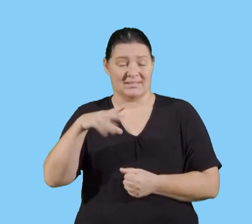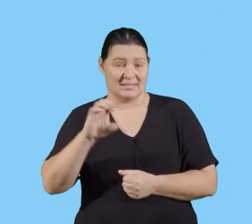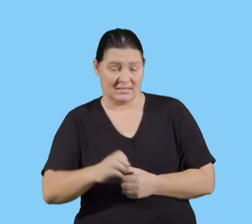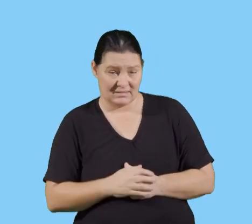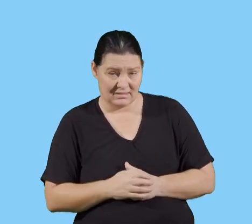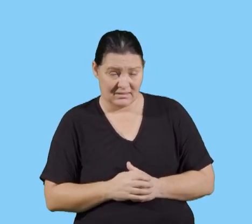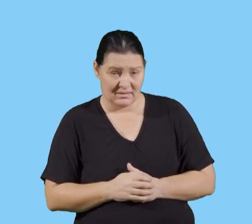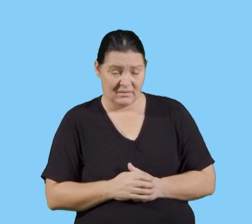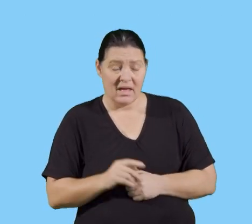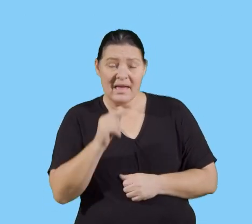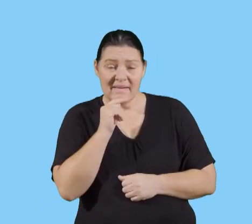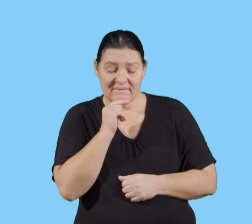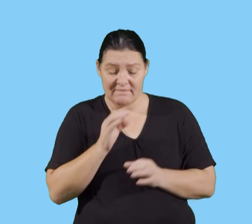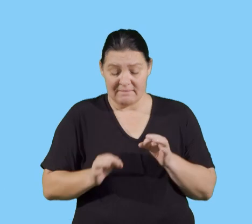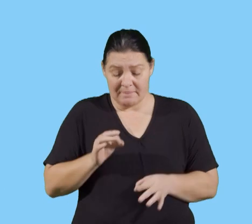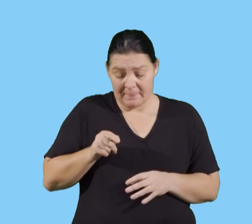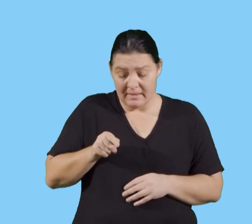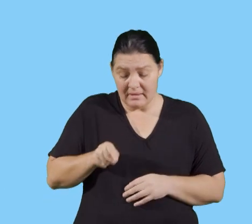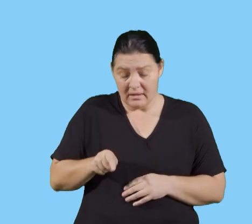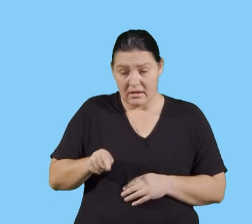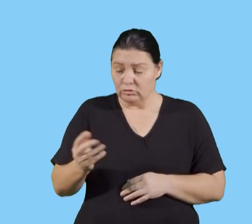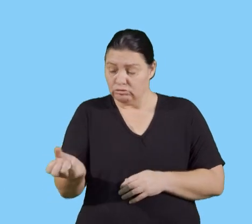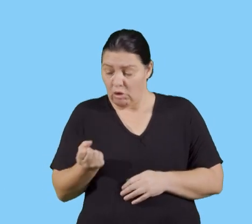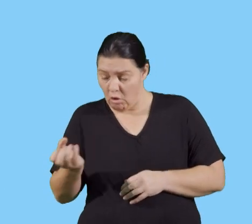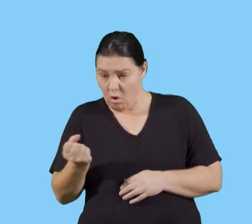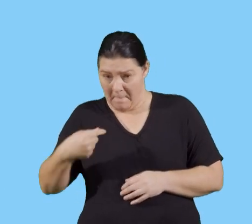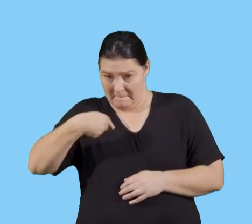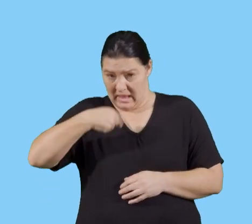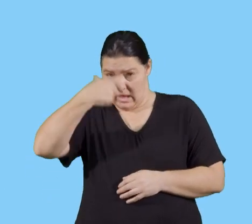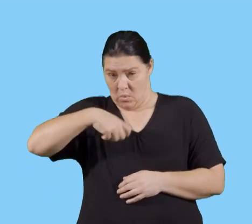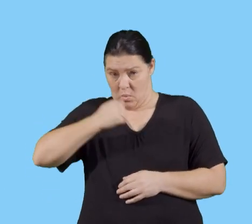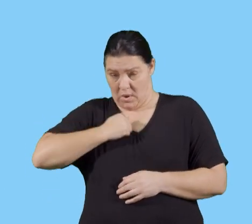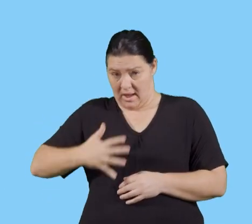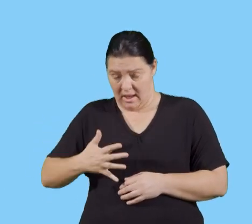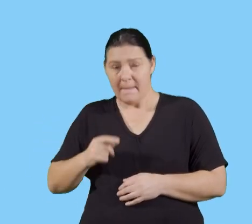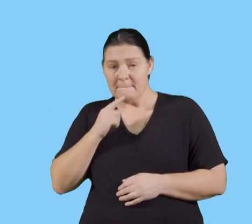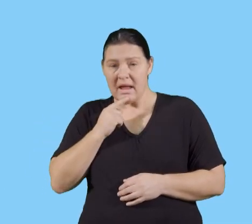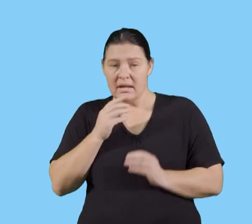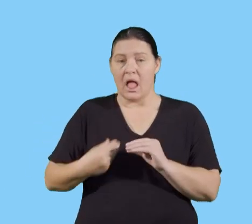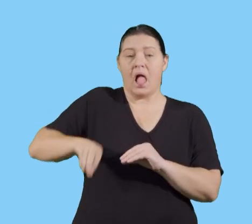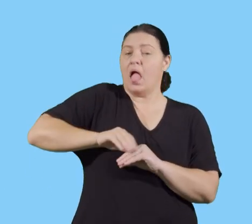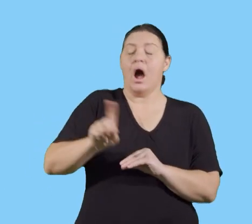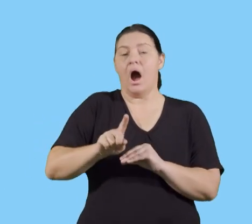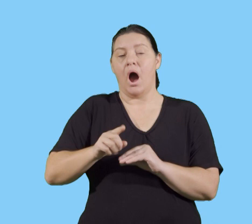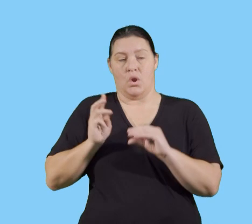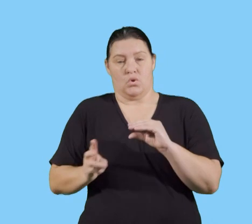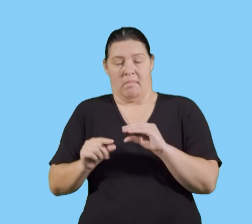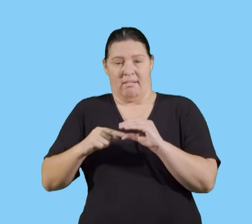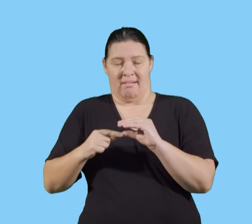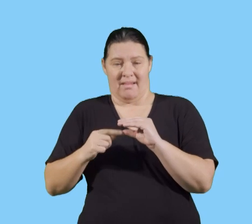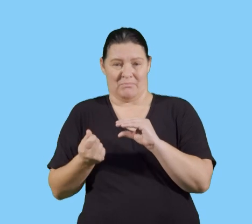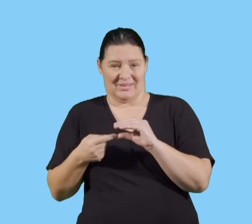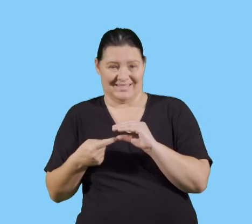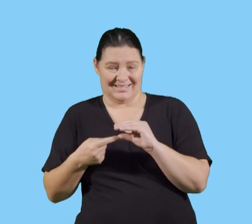important, that whenever we are recording drawings, we should record them at cost price.